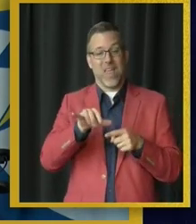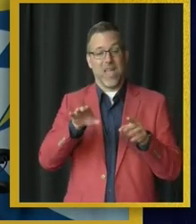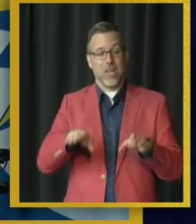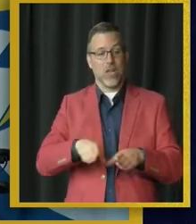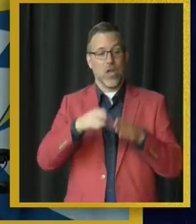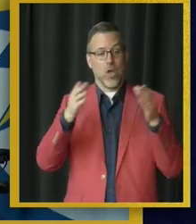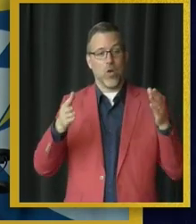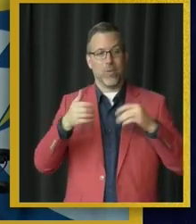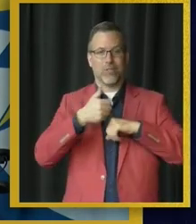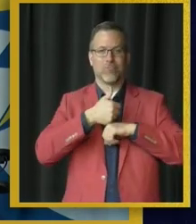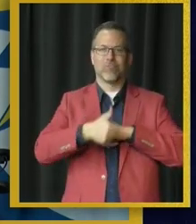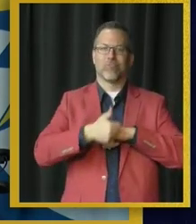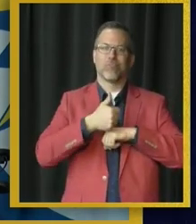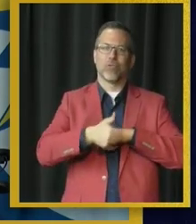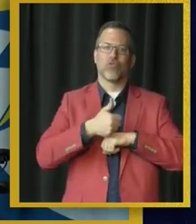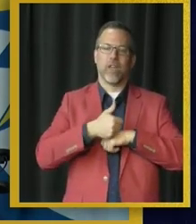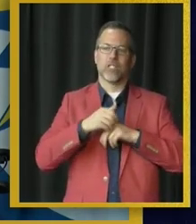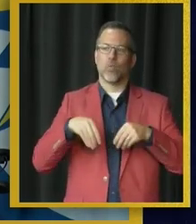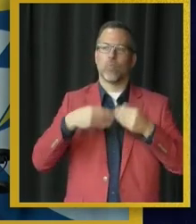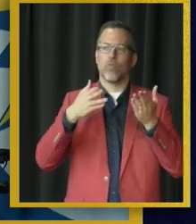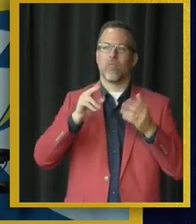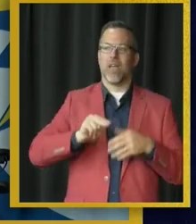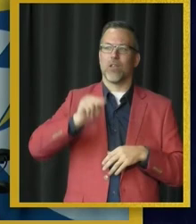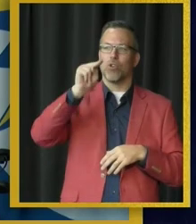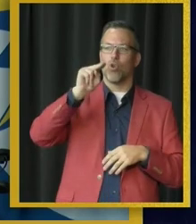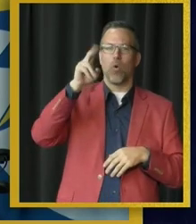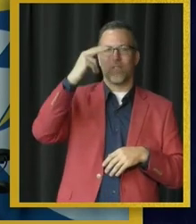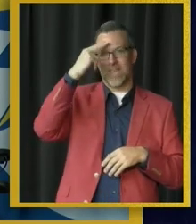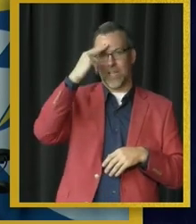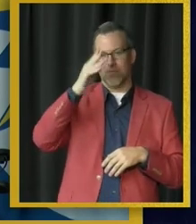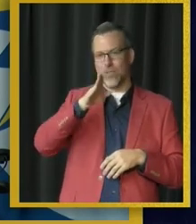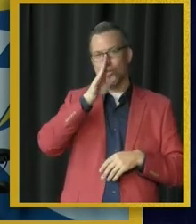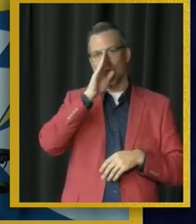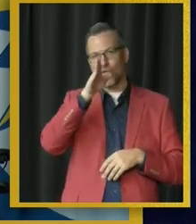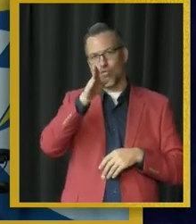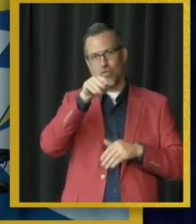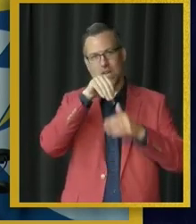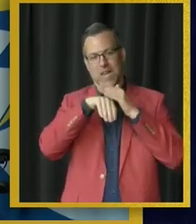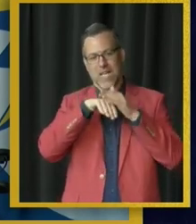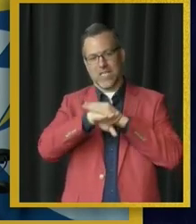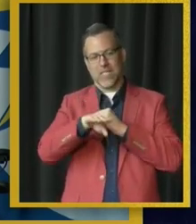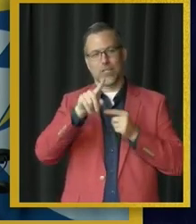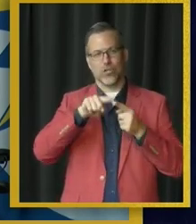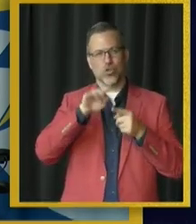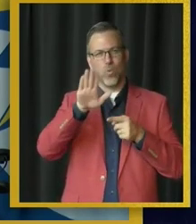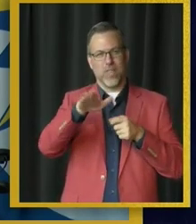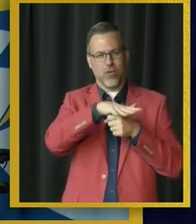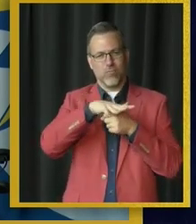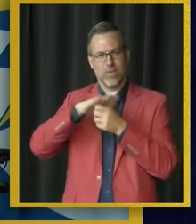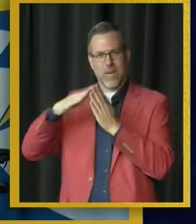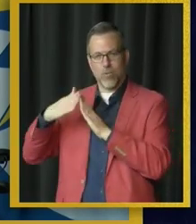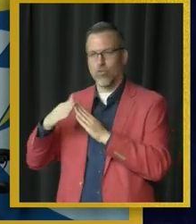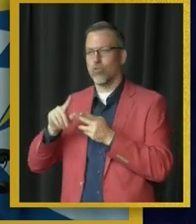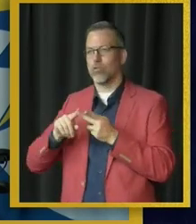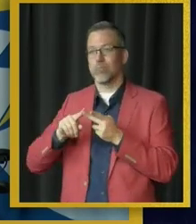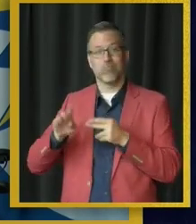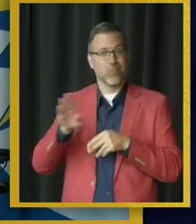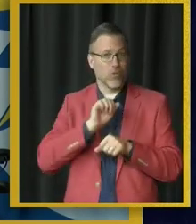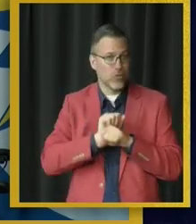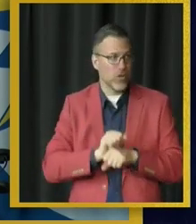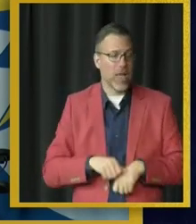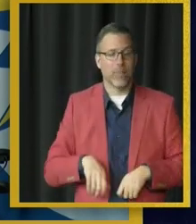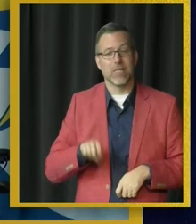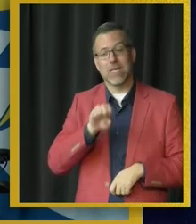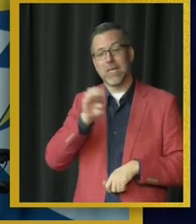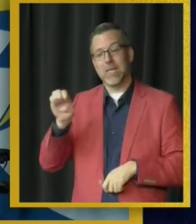transit hub will give North Nashville residents direct access to neighborhoods, to jobs. East